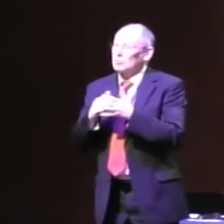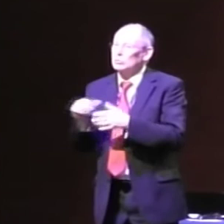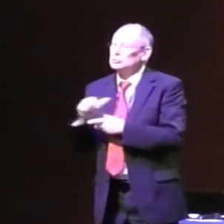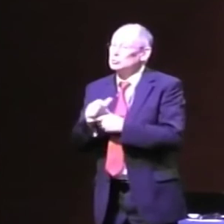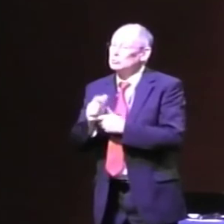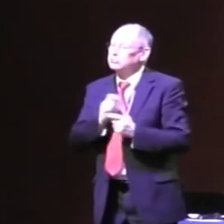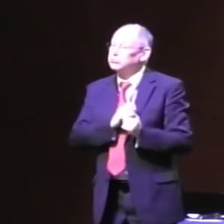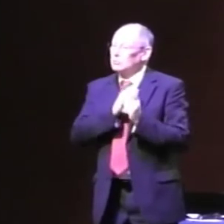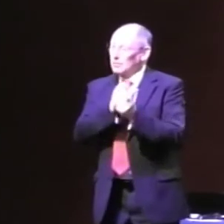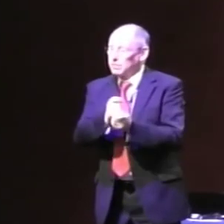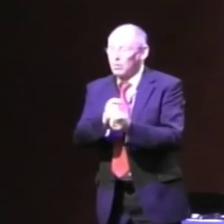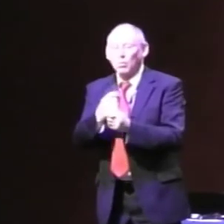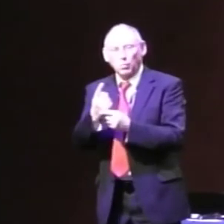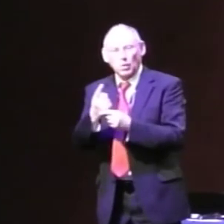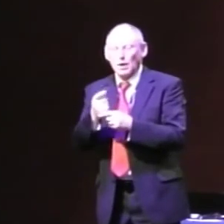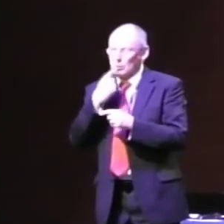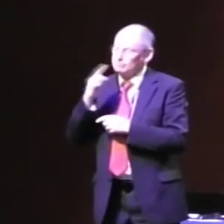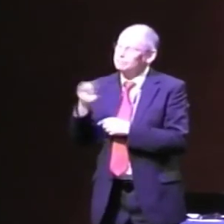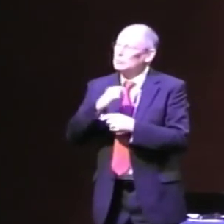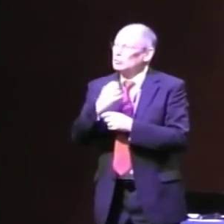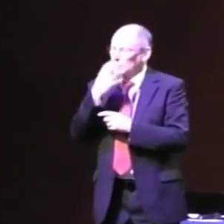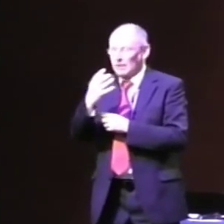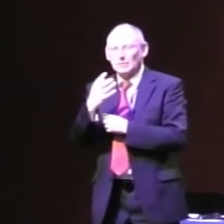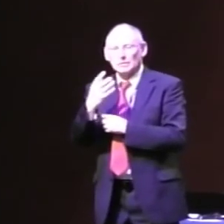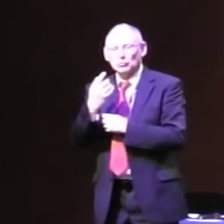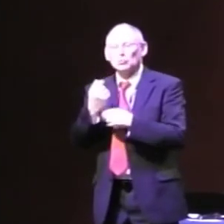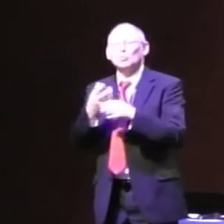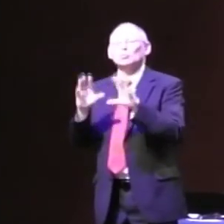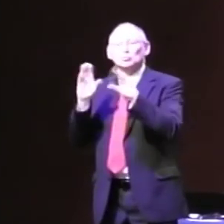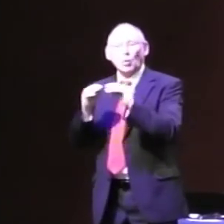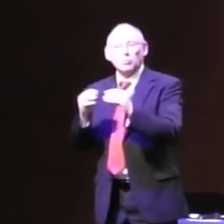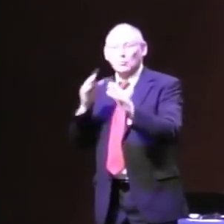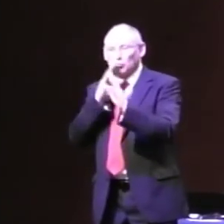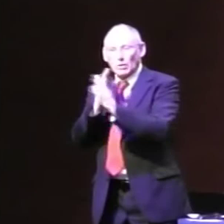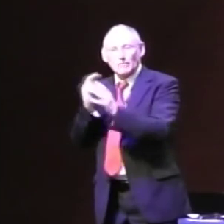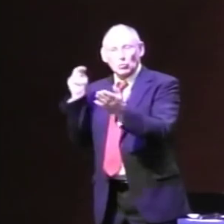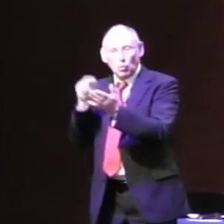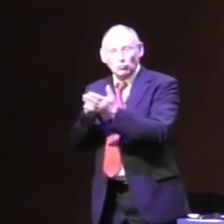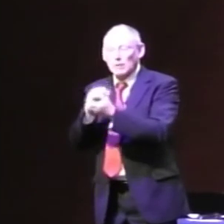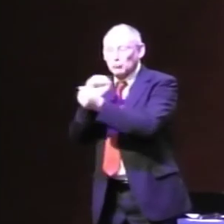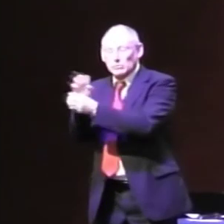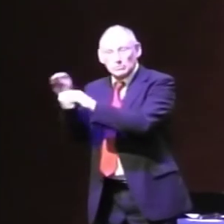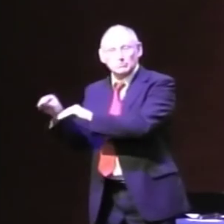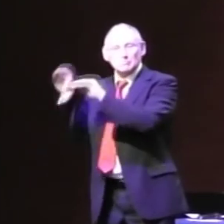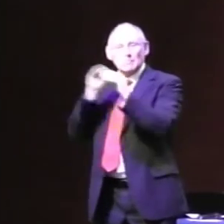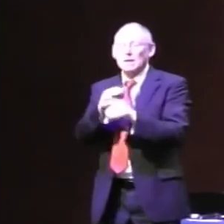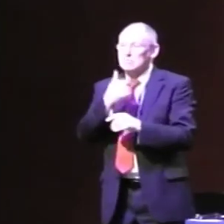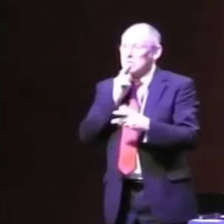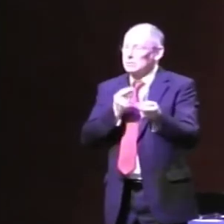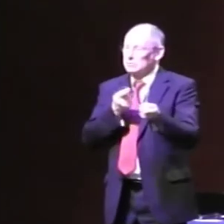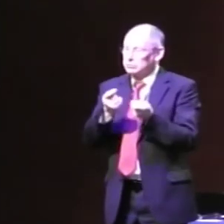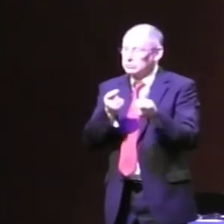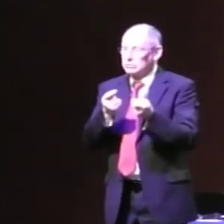brought to this Congress was one calling on the Scottish Government to end those private contracts, take the two prisons back into public hands and have them managed and